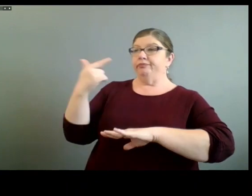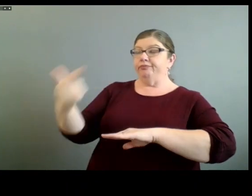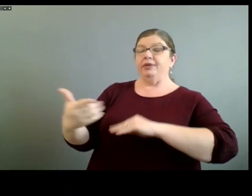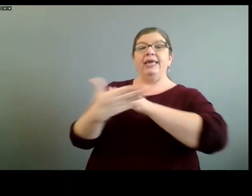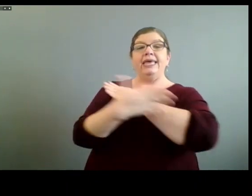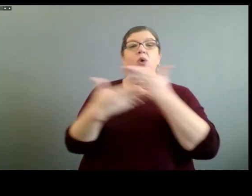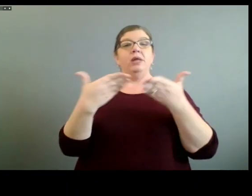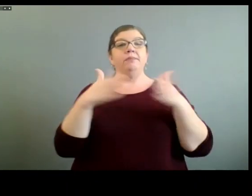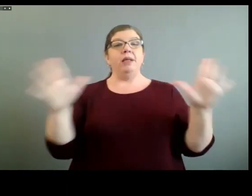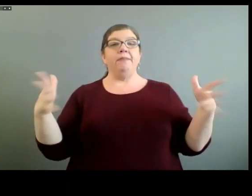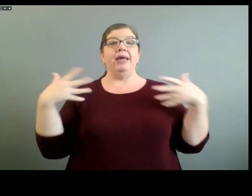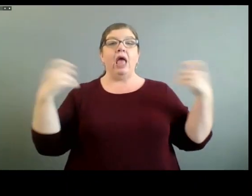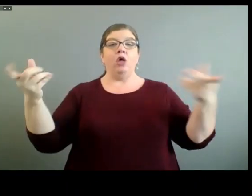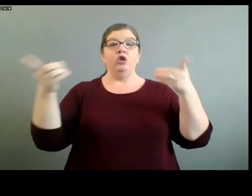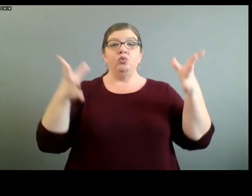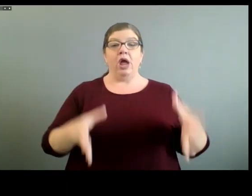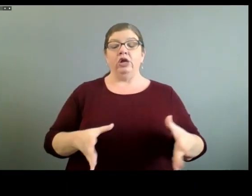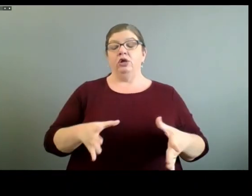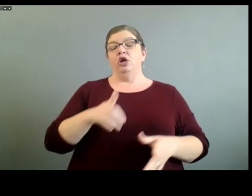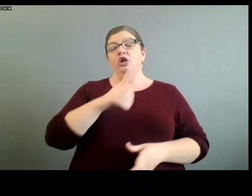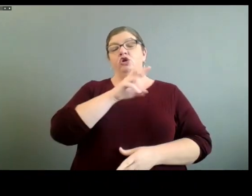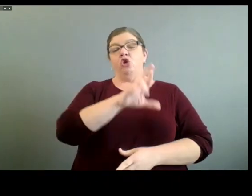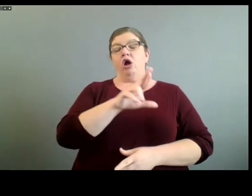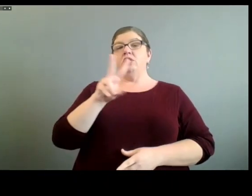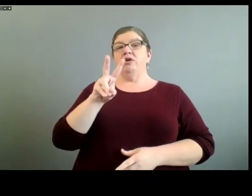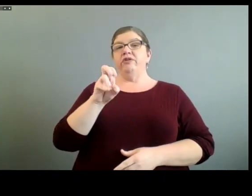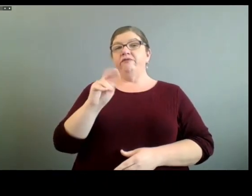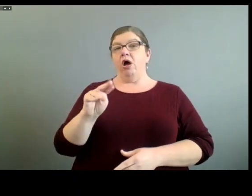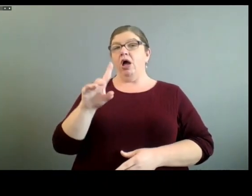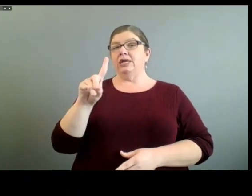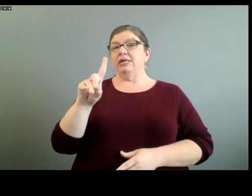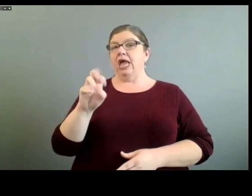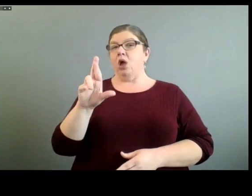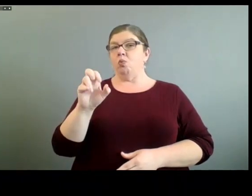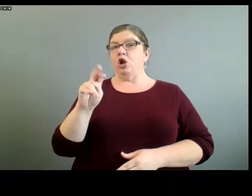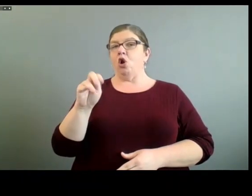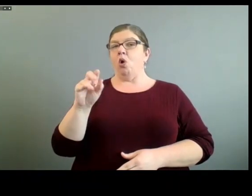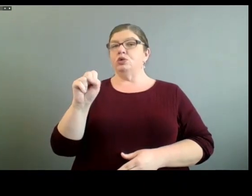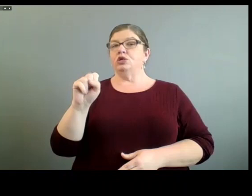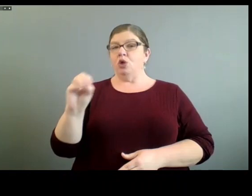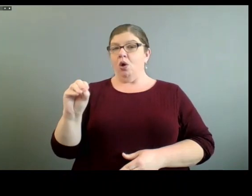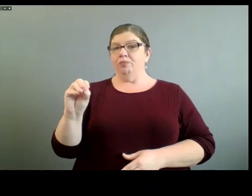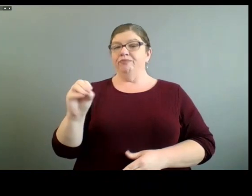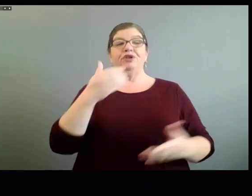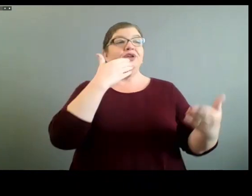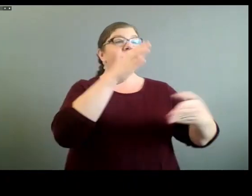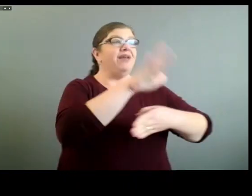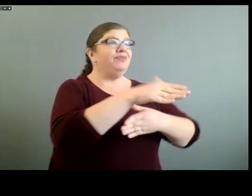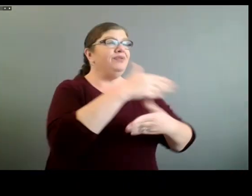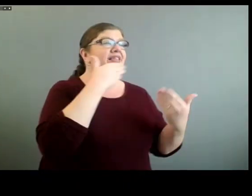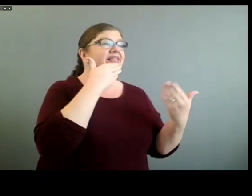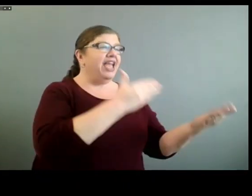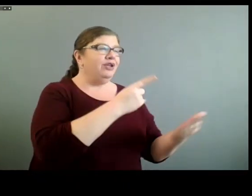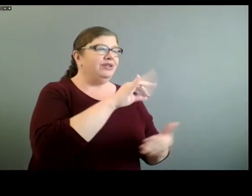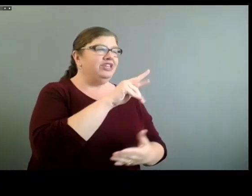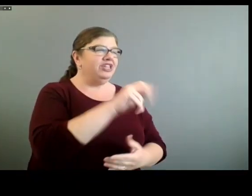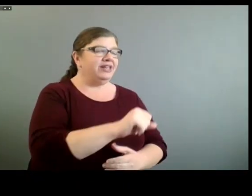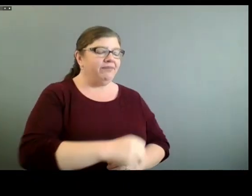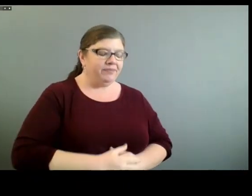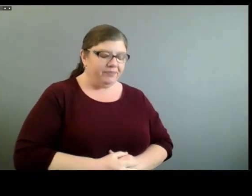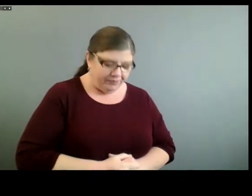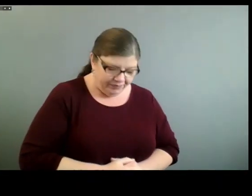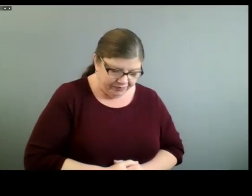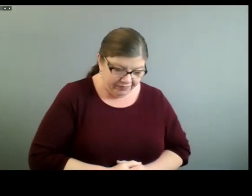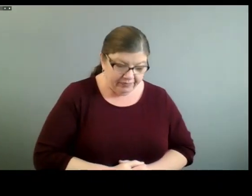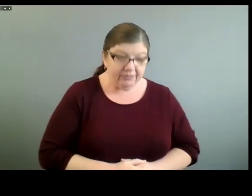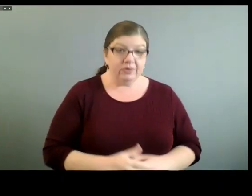Health Director, Dr. Vaughn Do Reynoso. Great. Good afternoon. Thank you, Gina. I'd like to